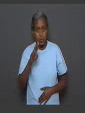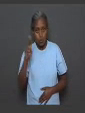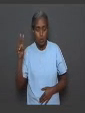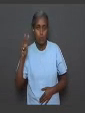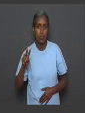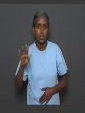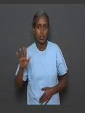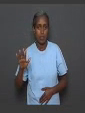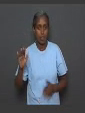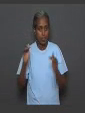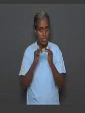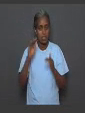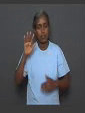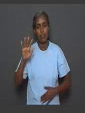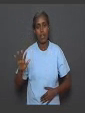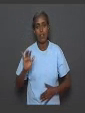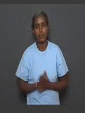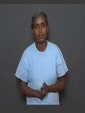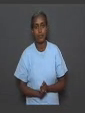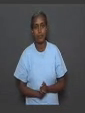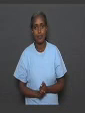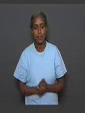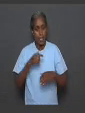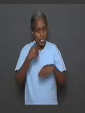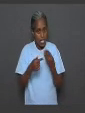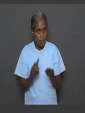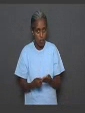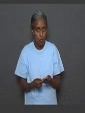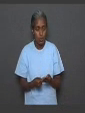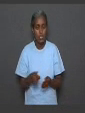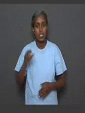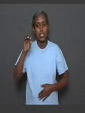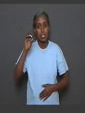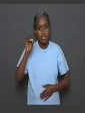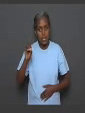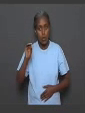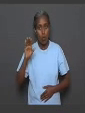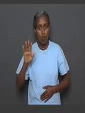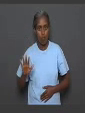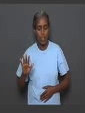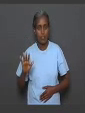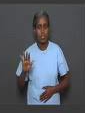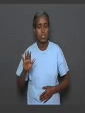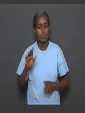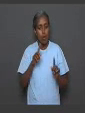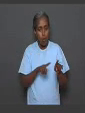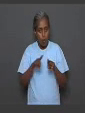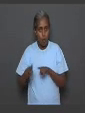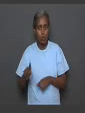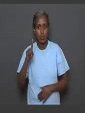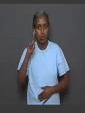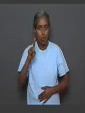The square root of 25 is 5. Therefore, 0, 5